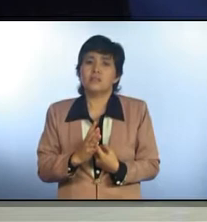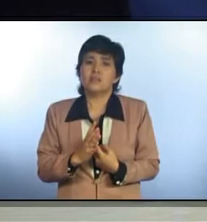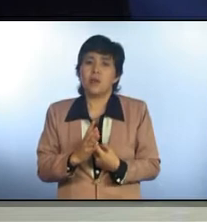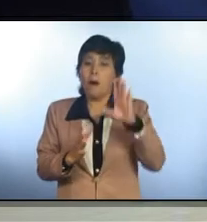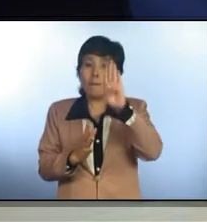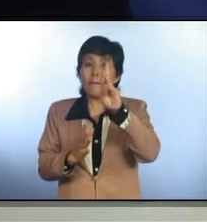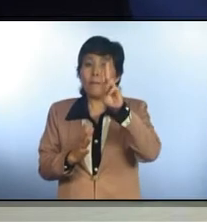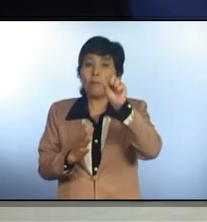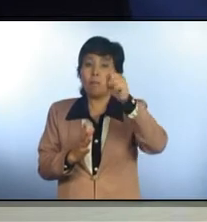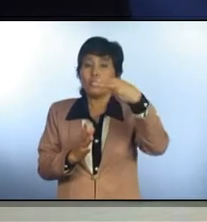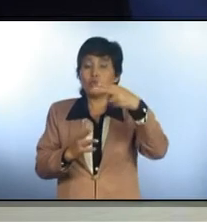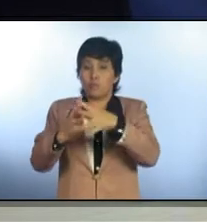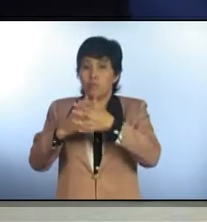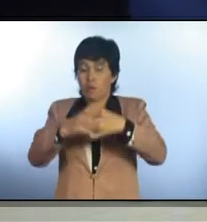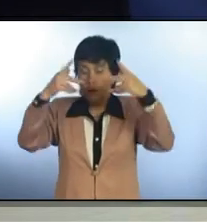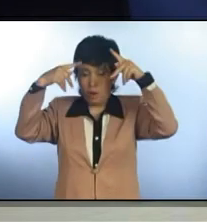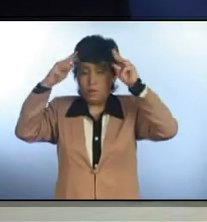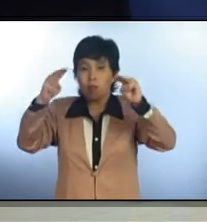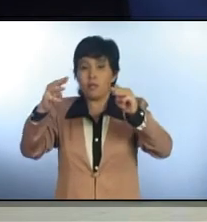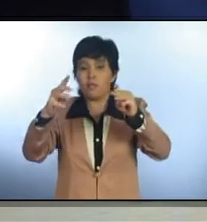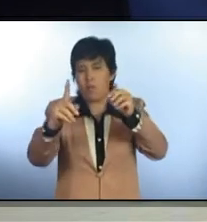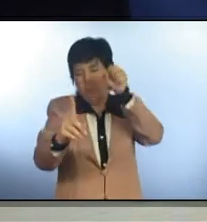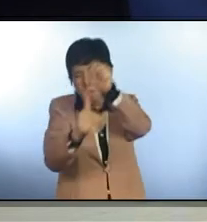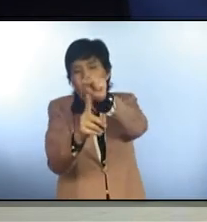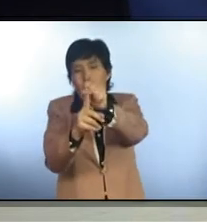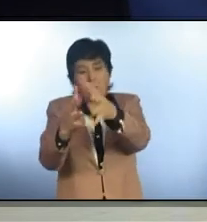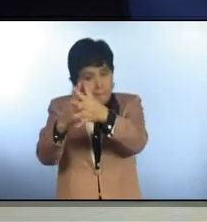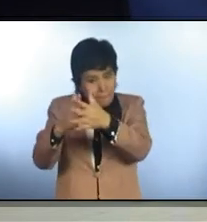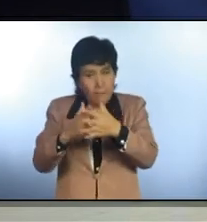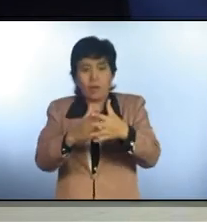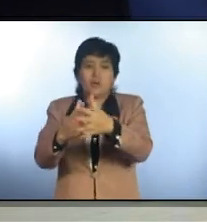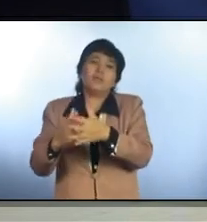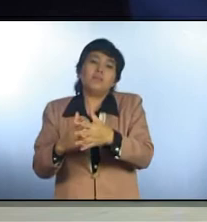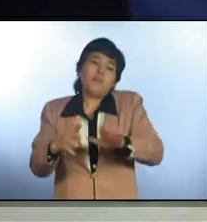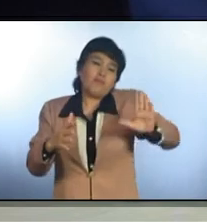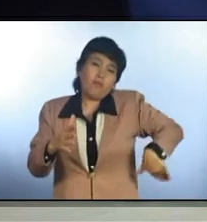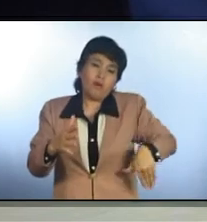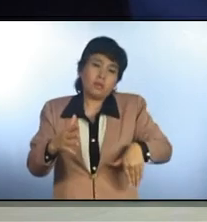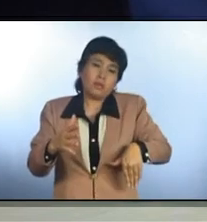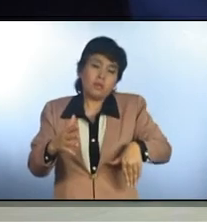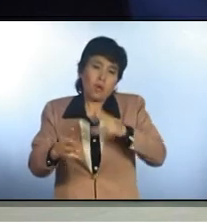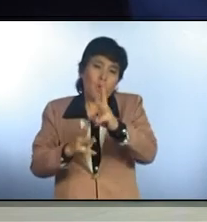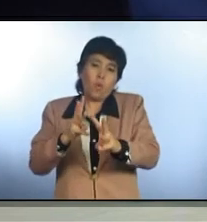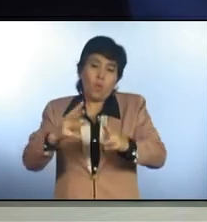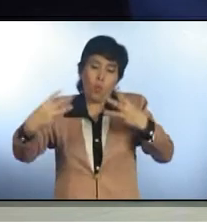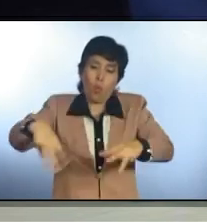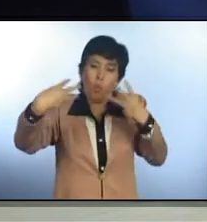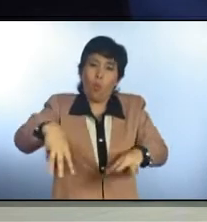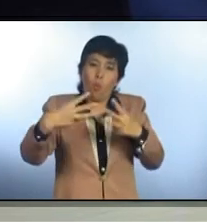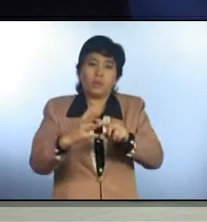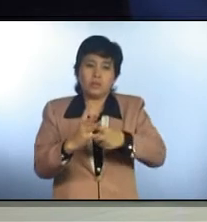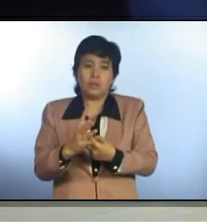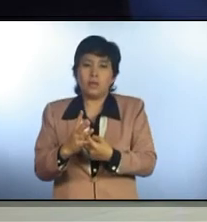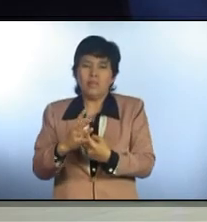Bush was being attacked by the Americans, okay? Before the war started, only 33% of